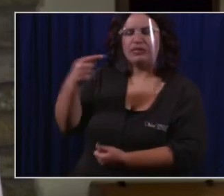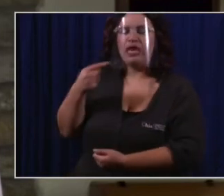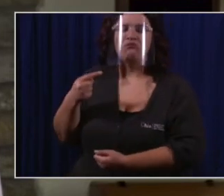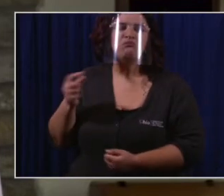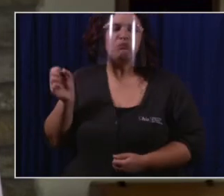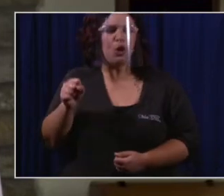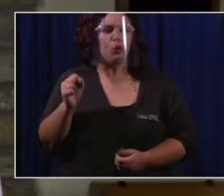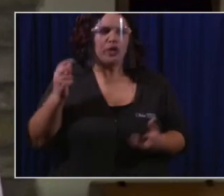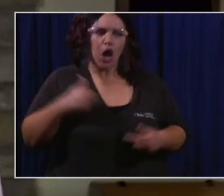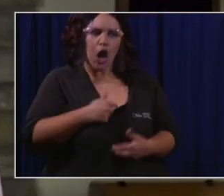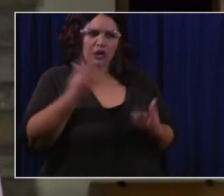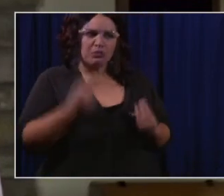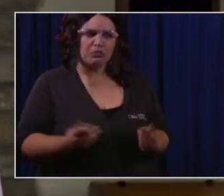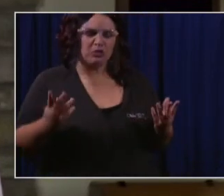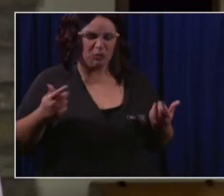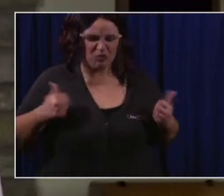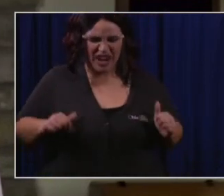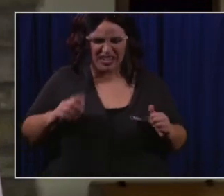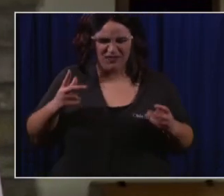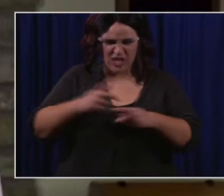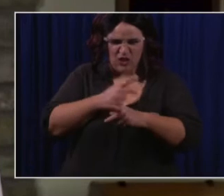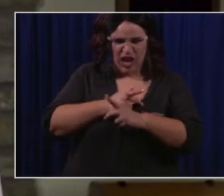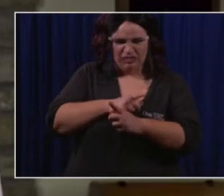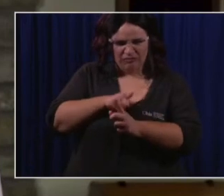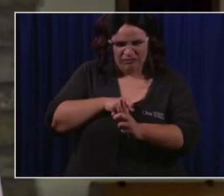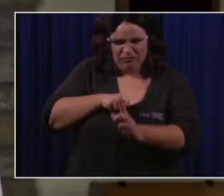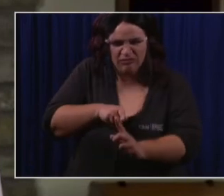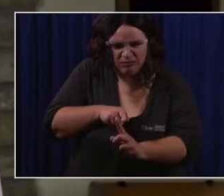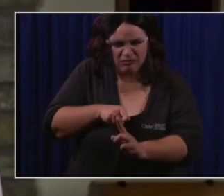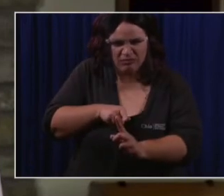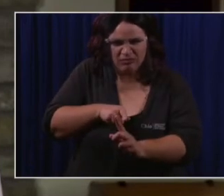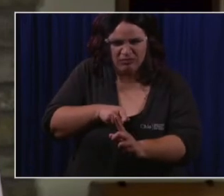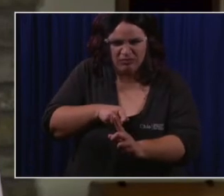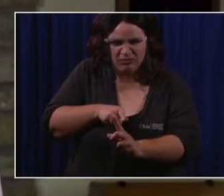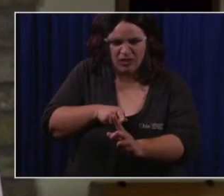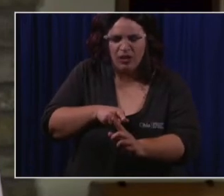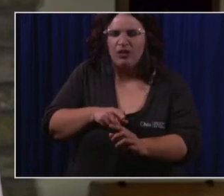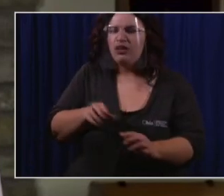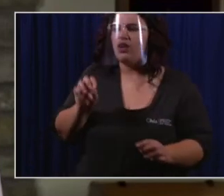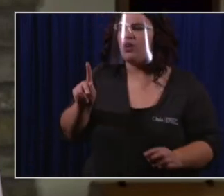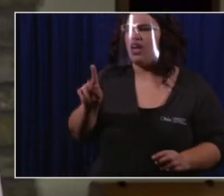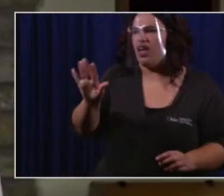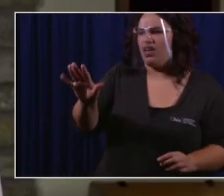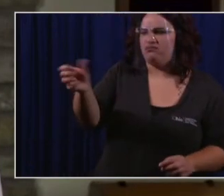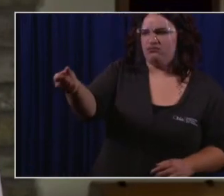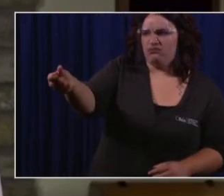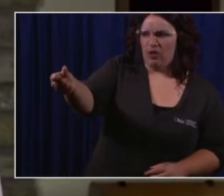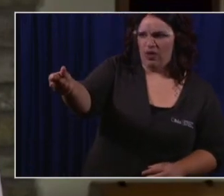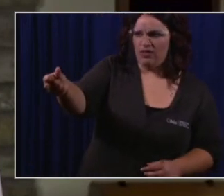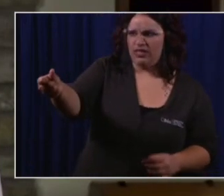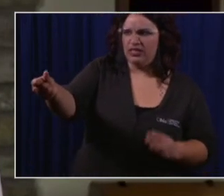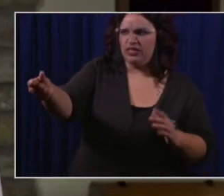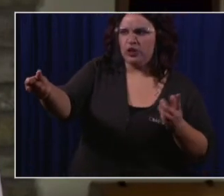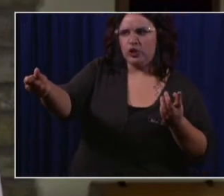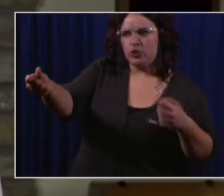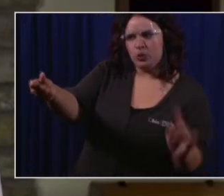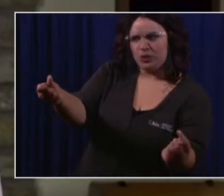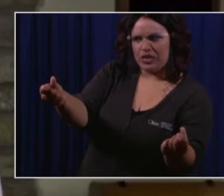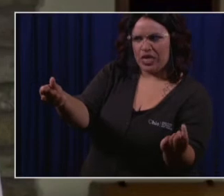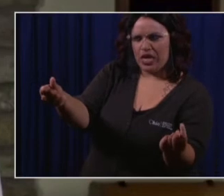down. Okay. Go ahead. Let me give you a rain check on that until Tuesday, and I'll have an opportunity to reach